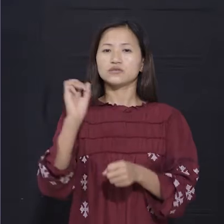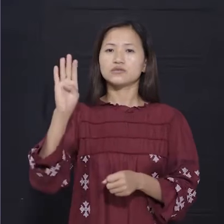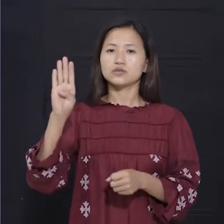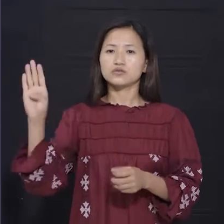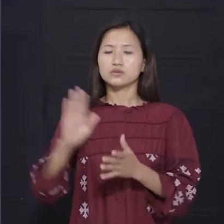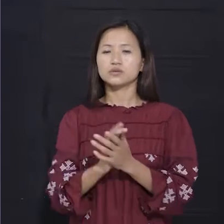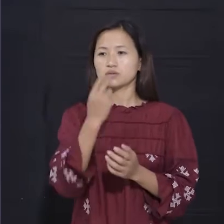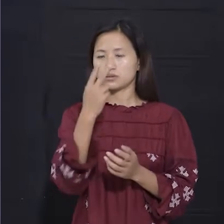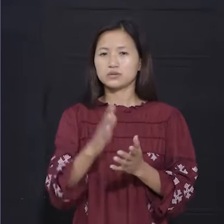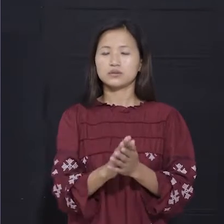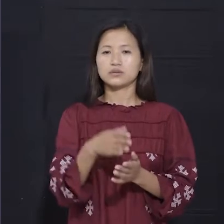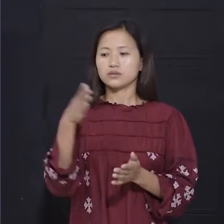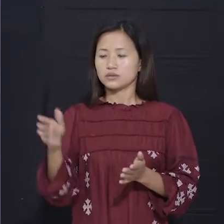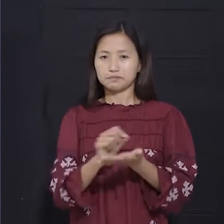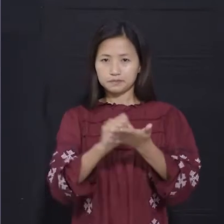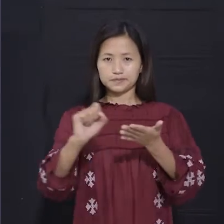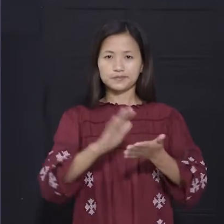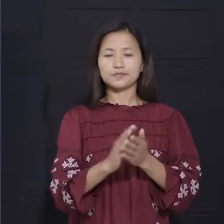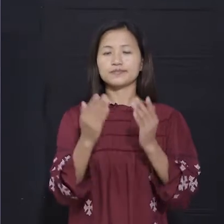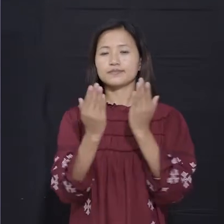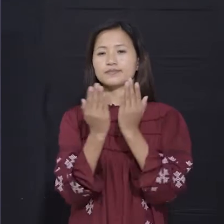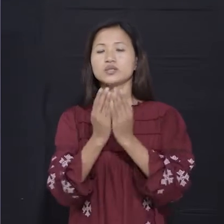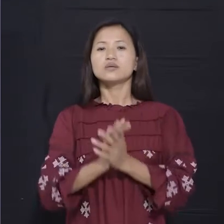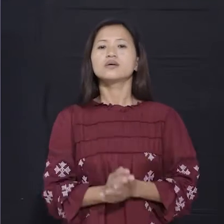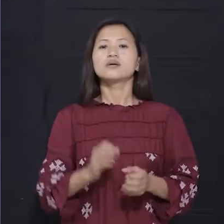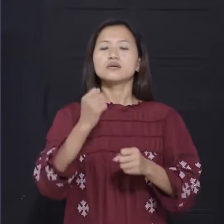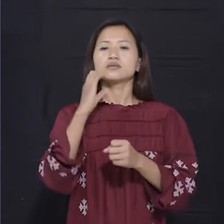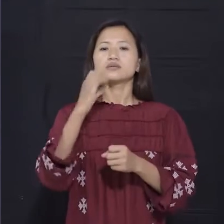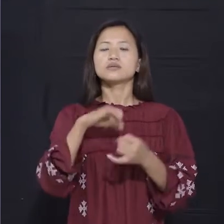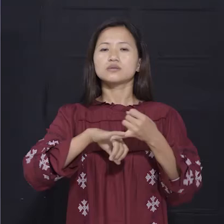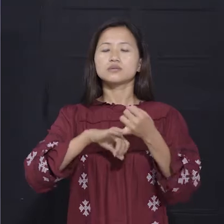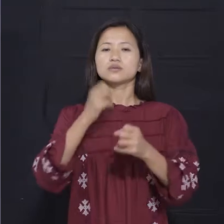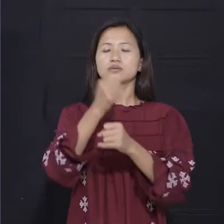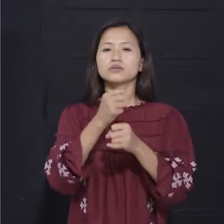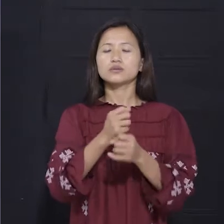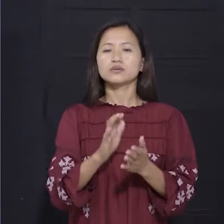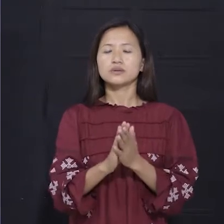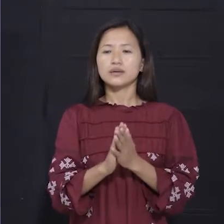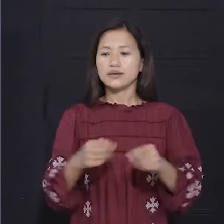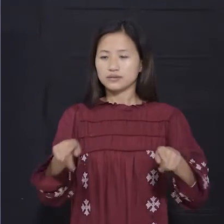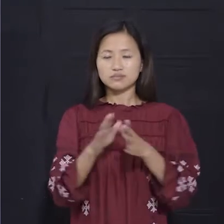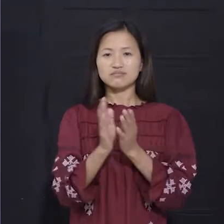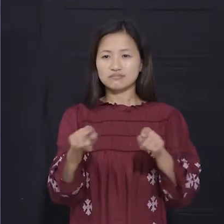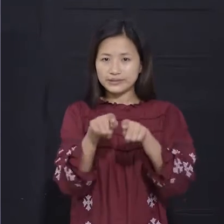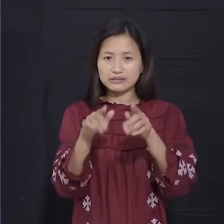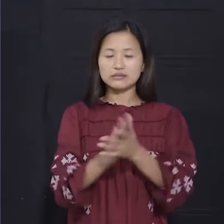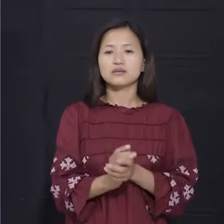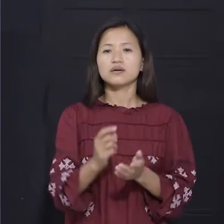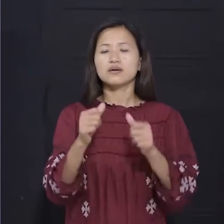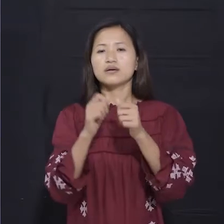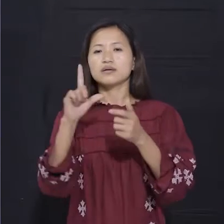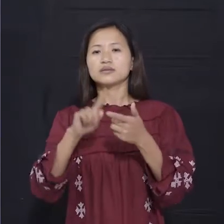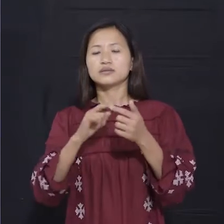can see that it is written that Samudragupta was like Alexander and Napoleon. Alexander and Napoleon was one